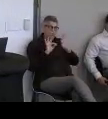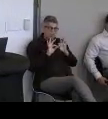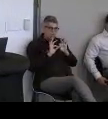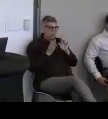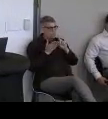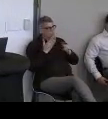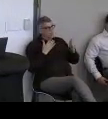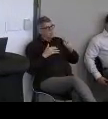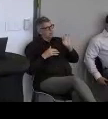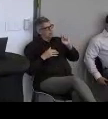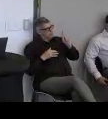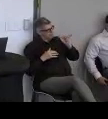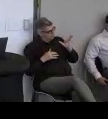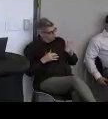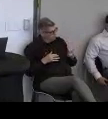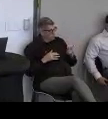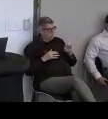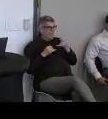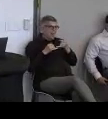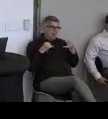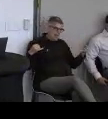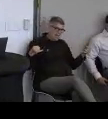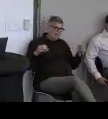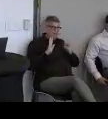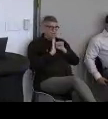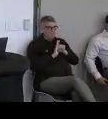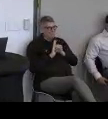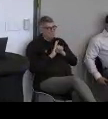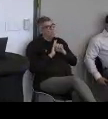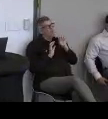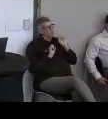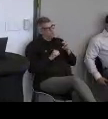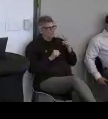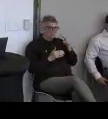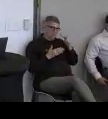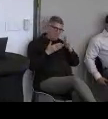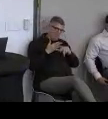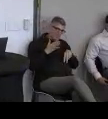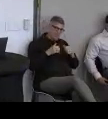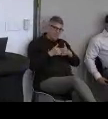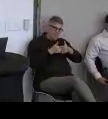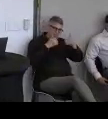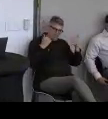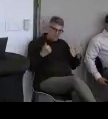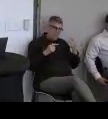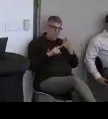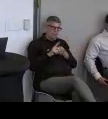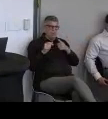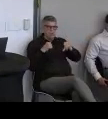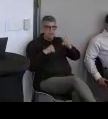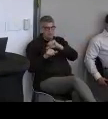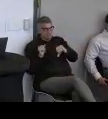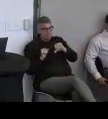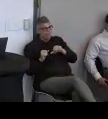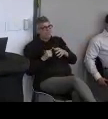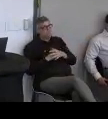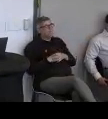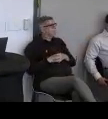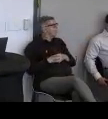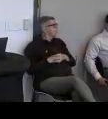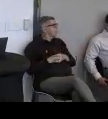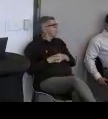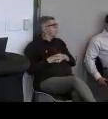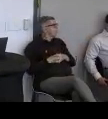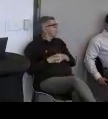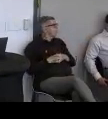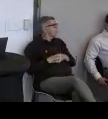textures, lines, and symbols are distinguishable from each other, and leave sufficient space between elements.